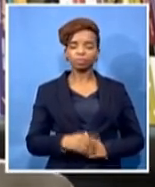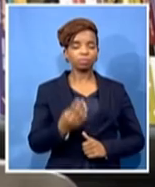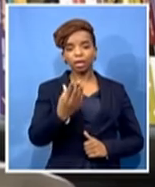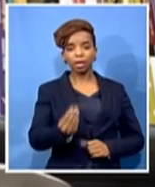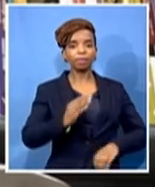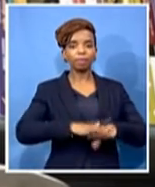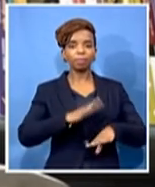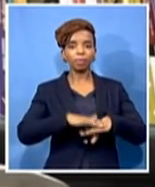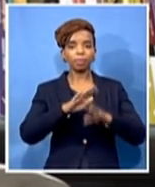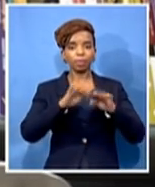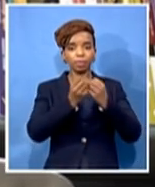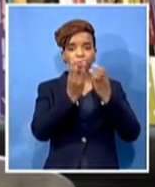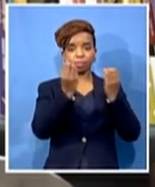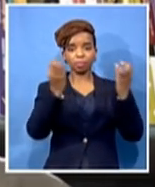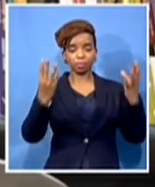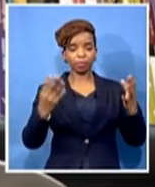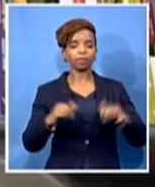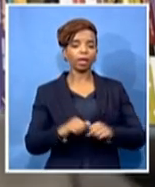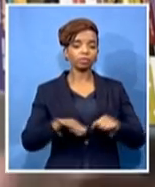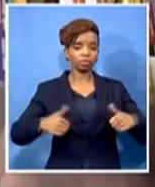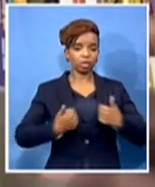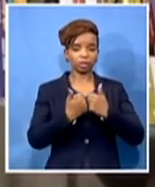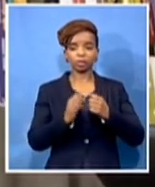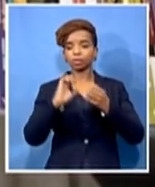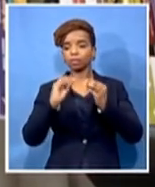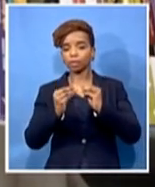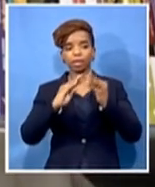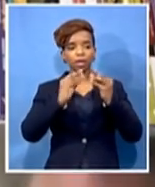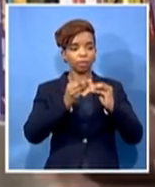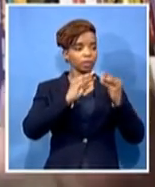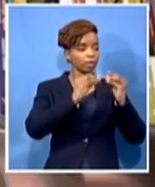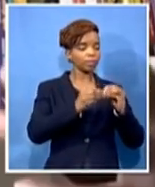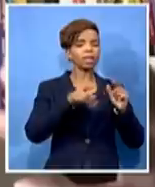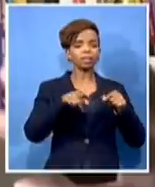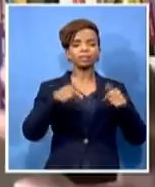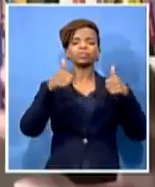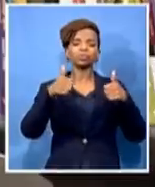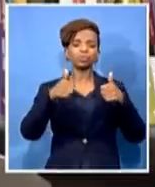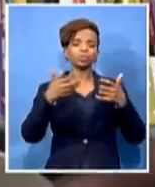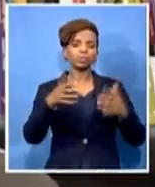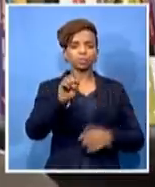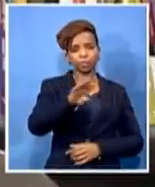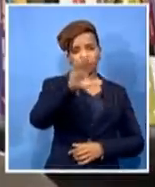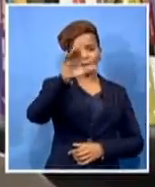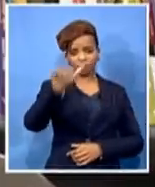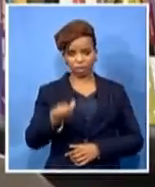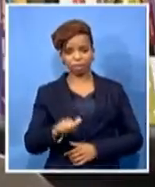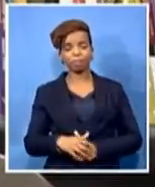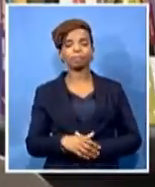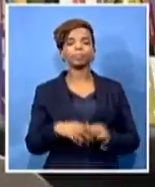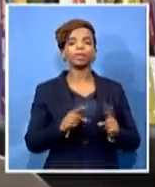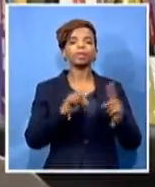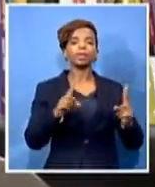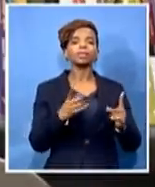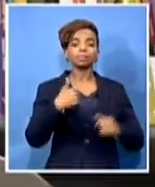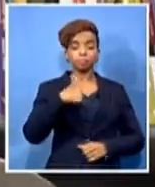is good for South Africa. And I think as an independent person out of the DA, Because for me, I think he got out of